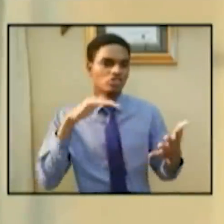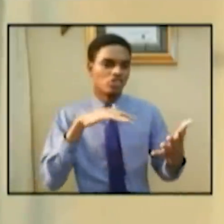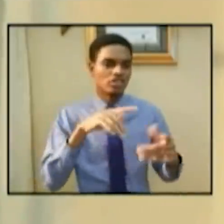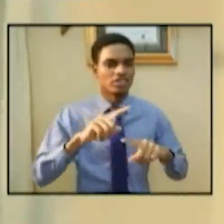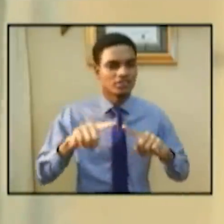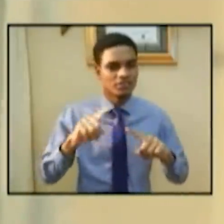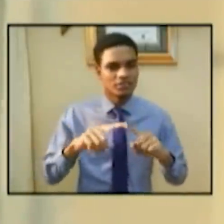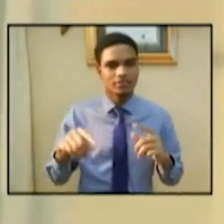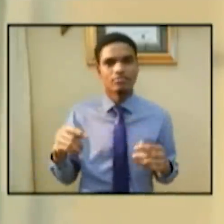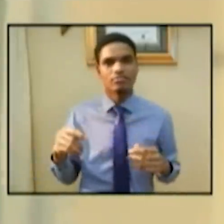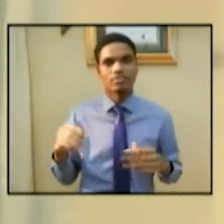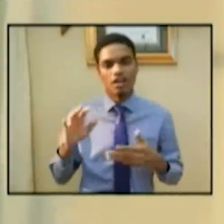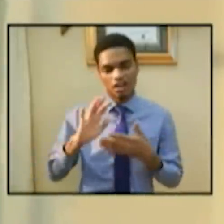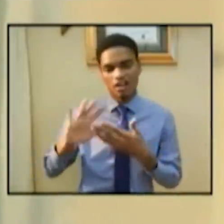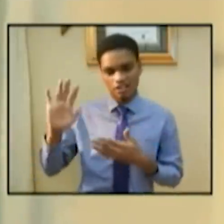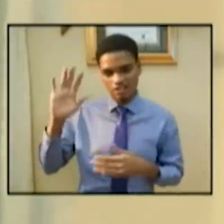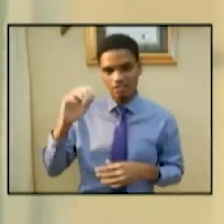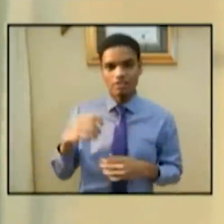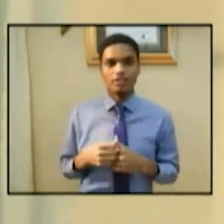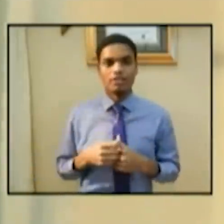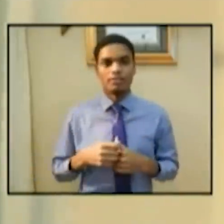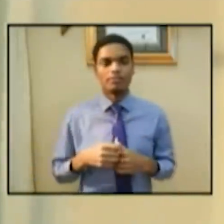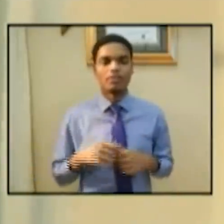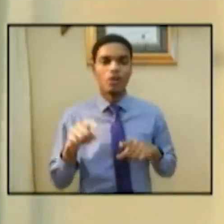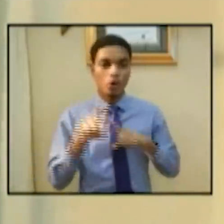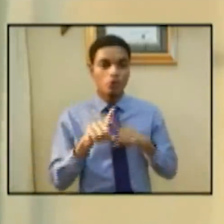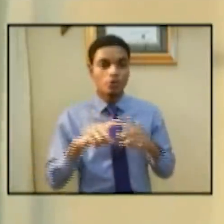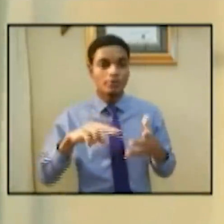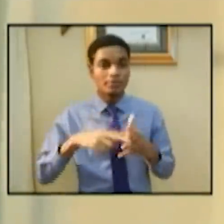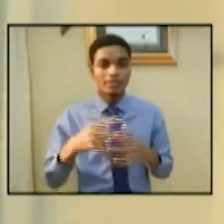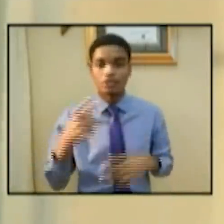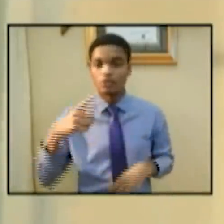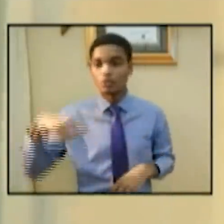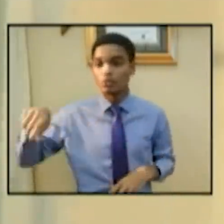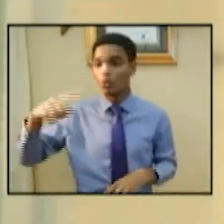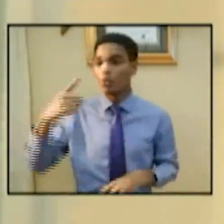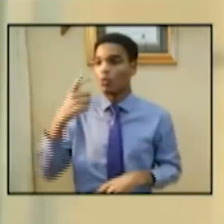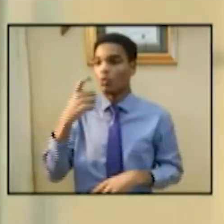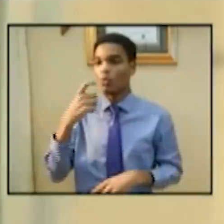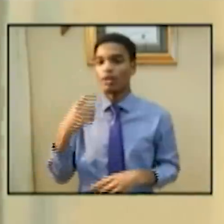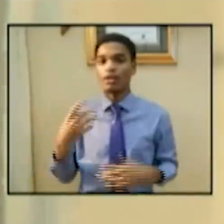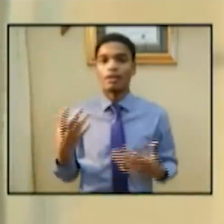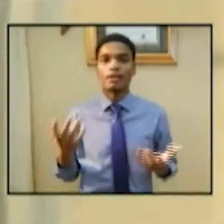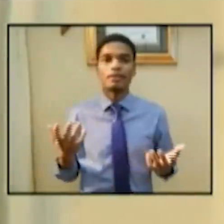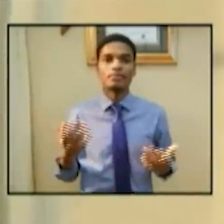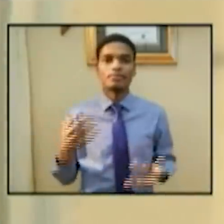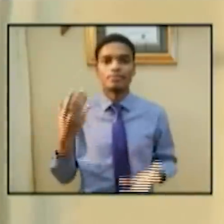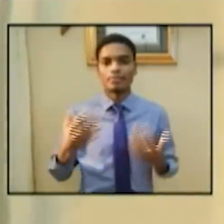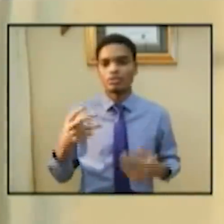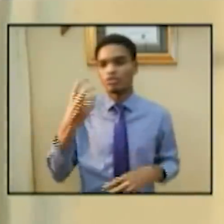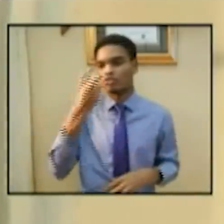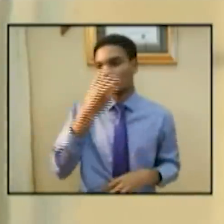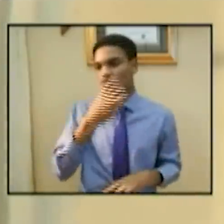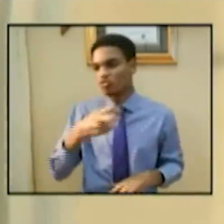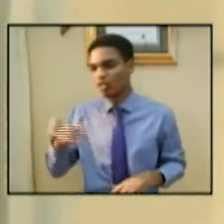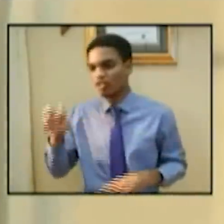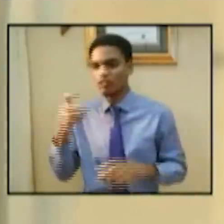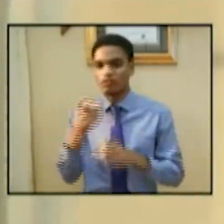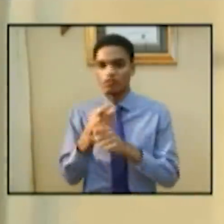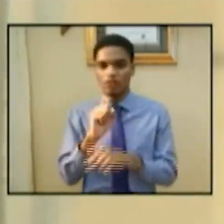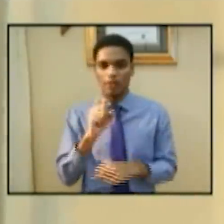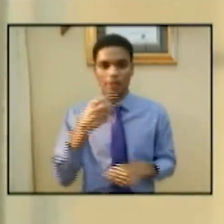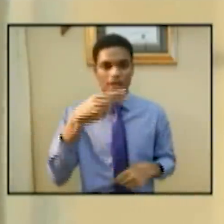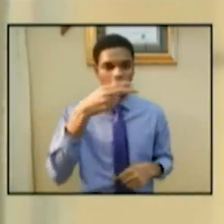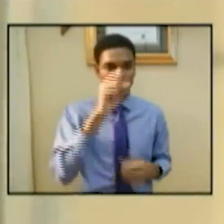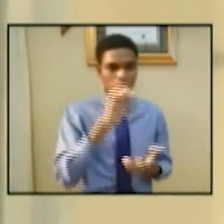at the tertiary level. But it also means that for those who may have to, for whatever reason, transition from secondary education